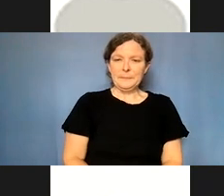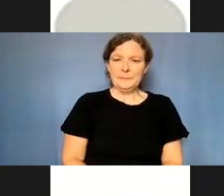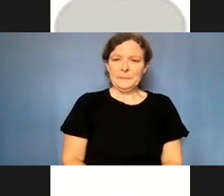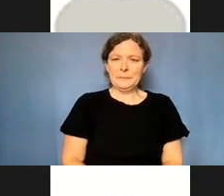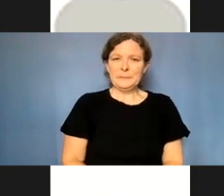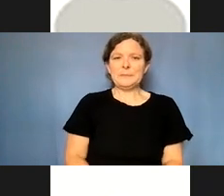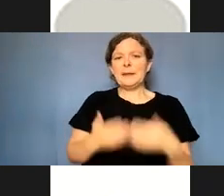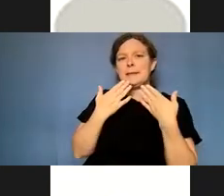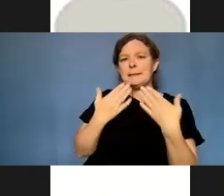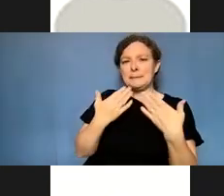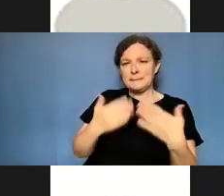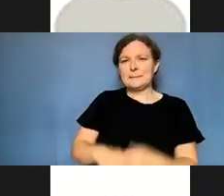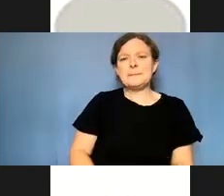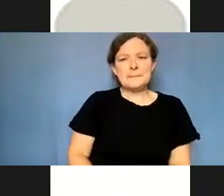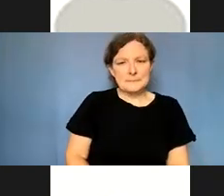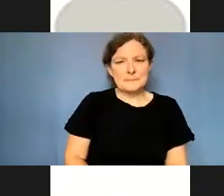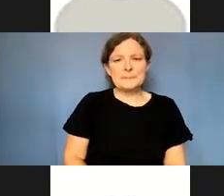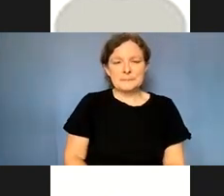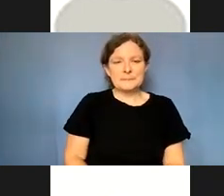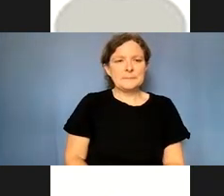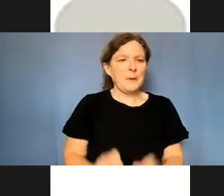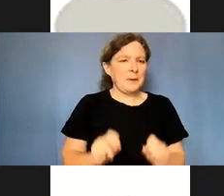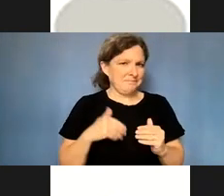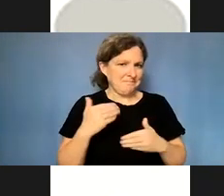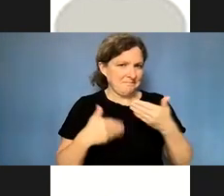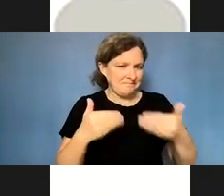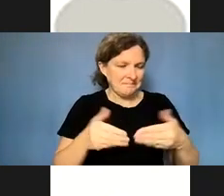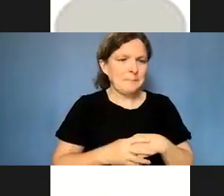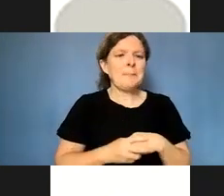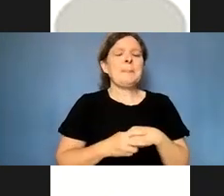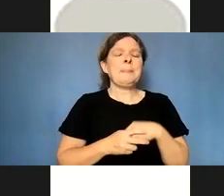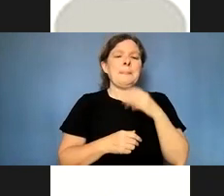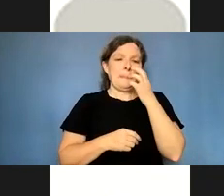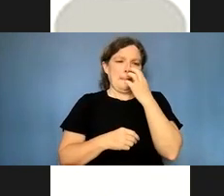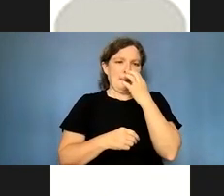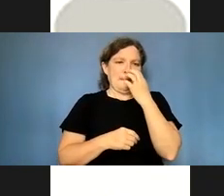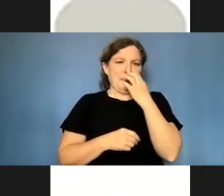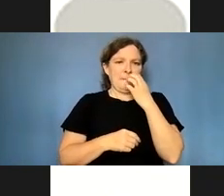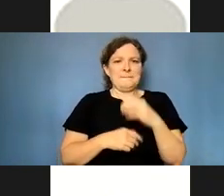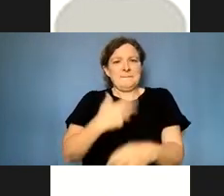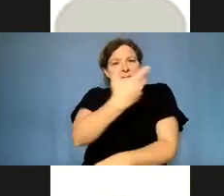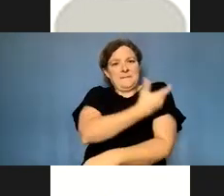Thank you. Okay, continue. So how to get a vaccination record?